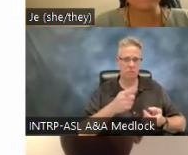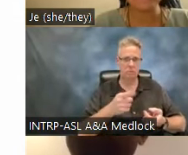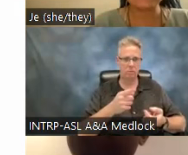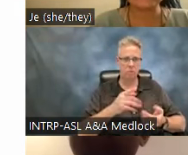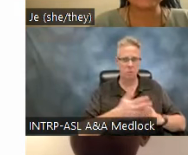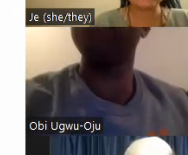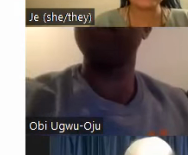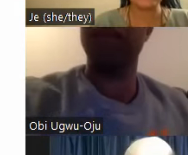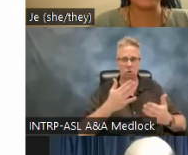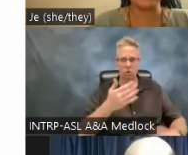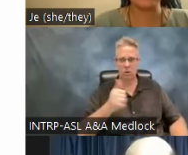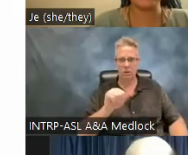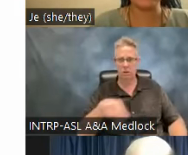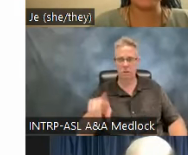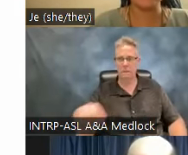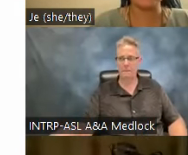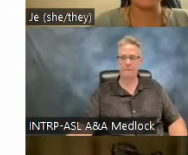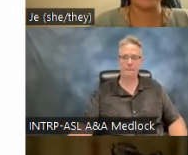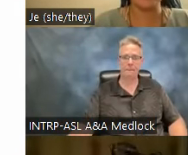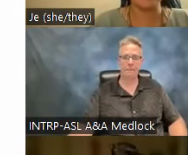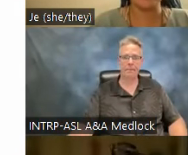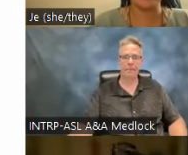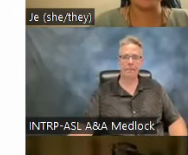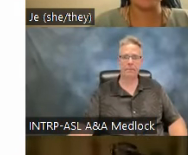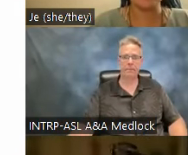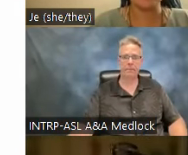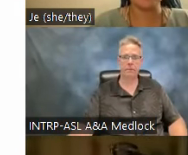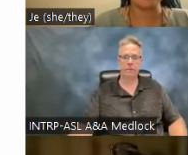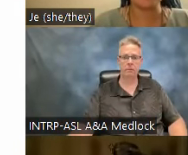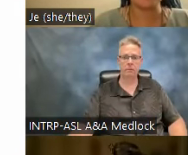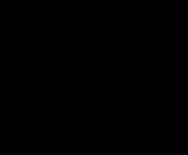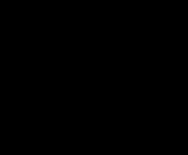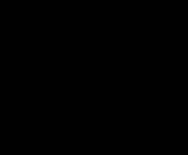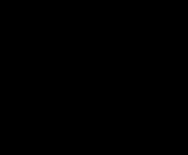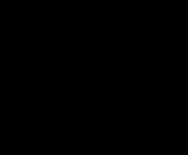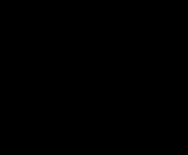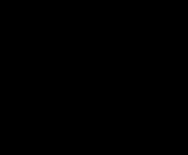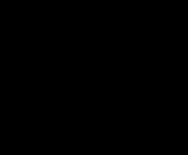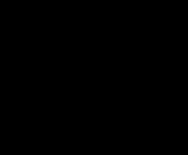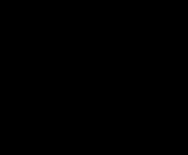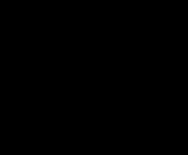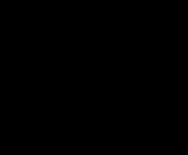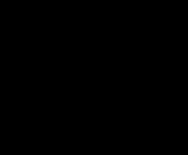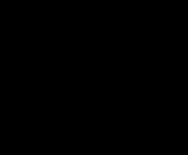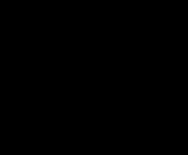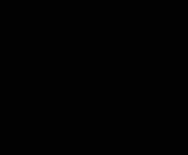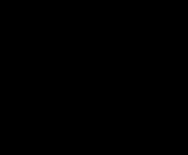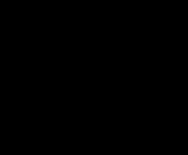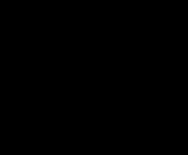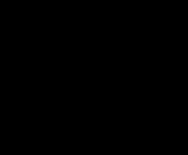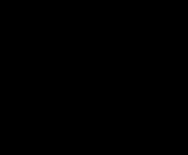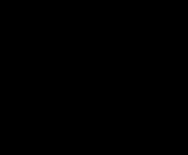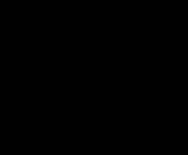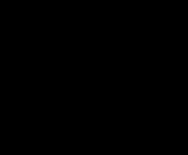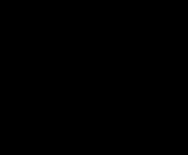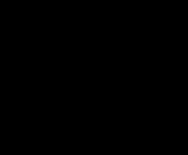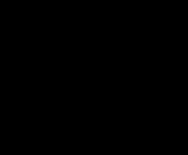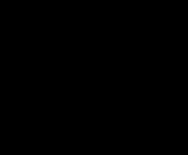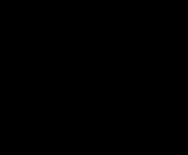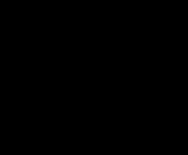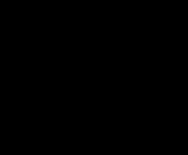the proposed changes? Is there general agreement to changing from what it was to the proposed